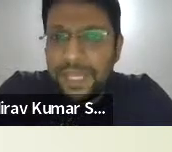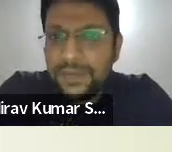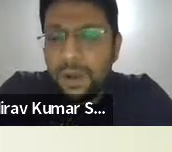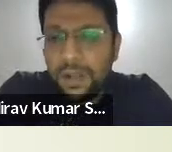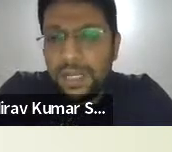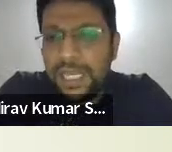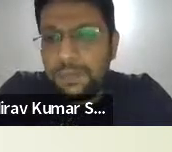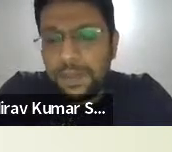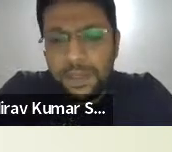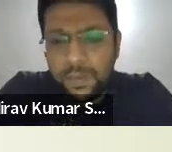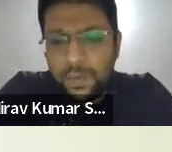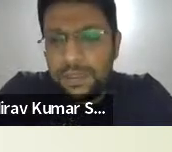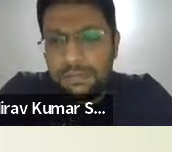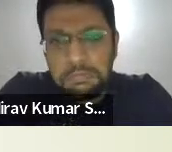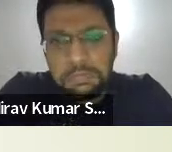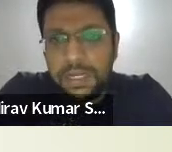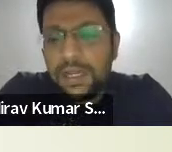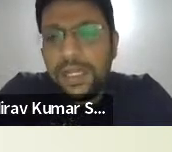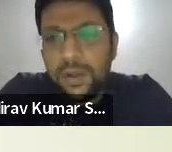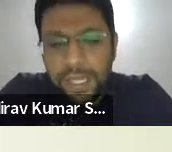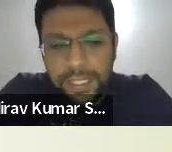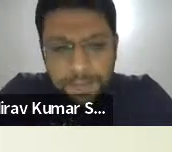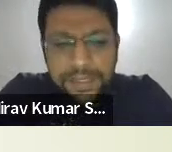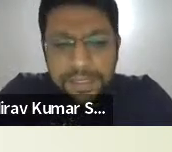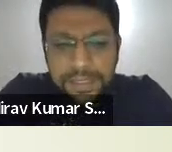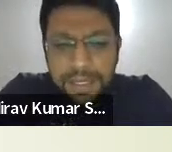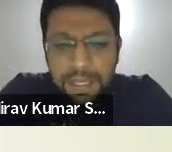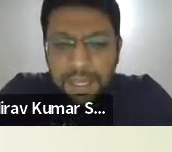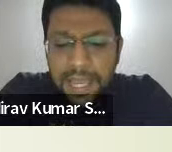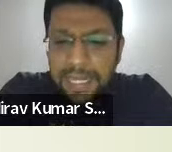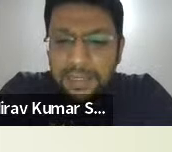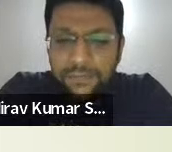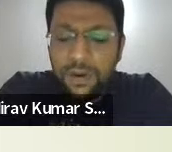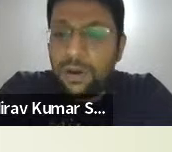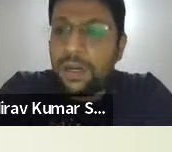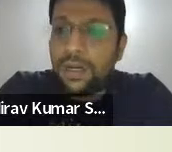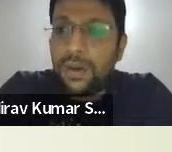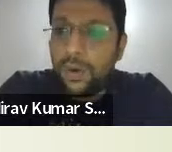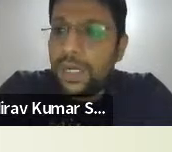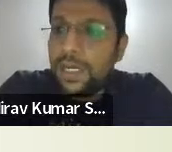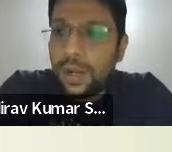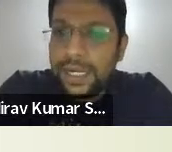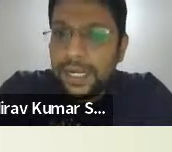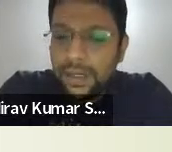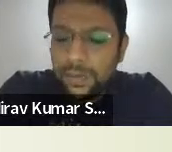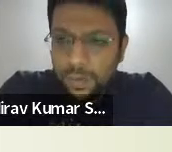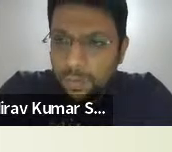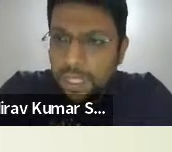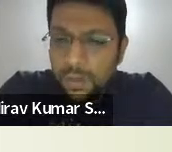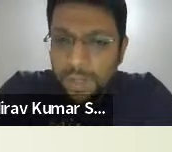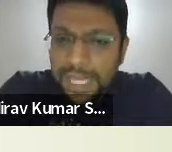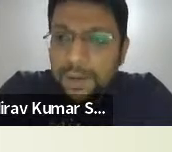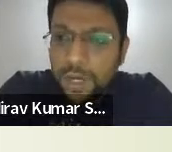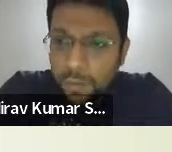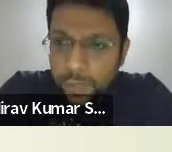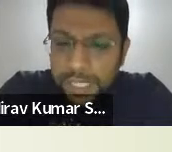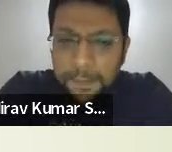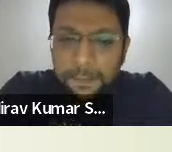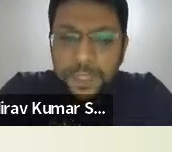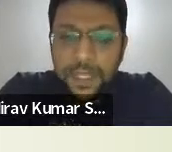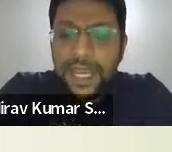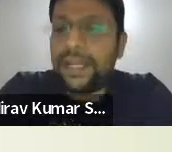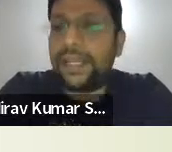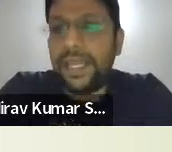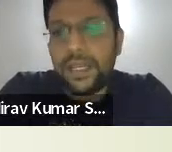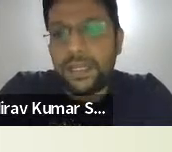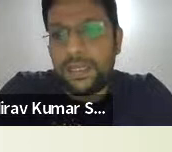is a very small leap with nearly no expense. And for older content, we can work with